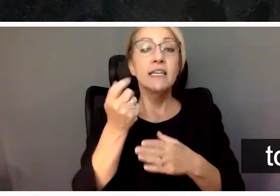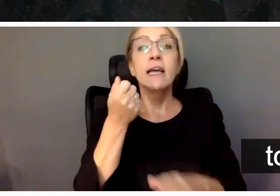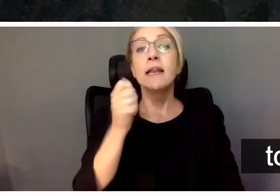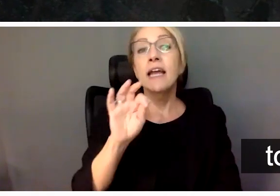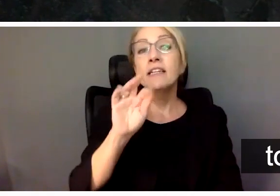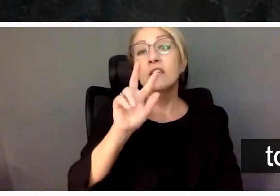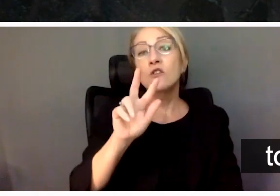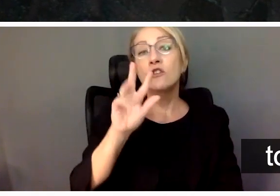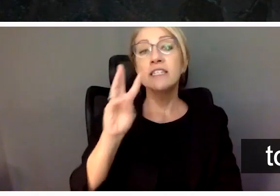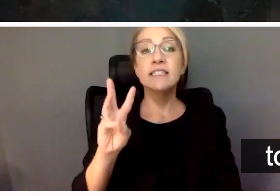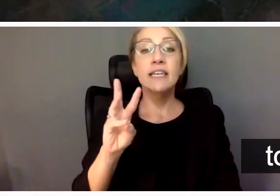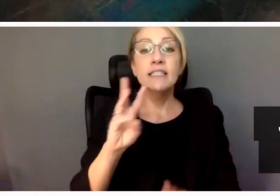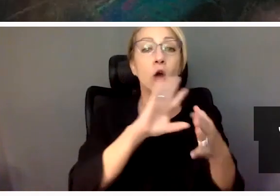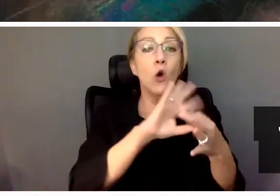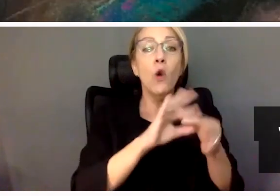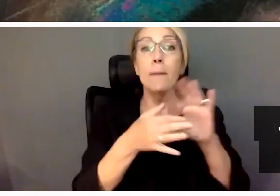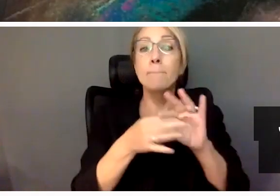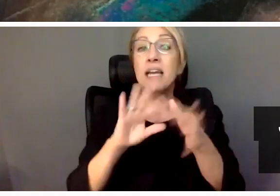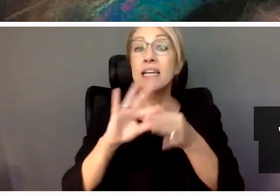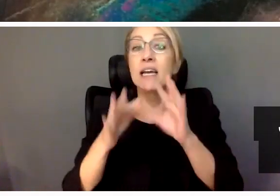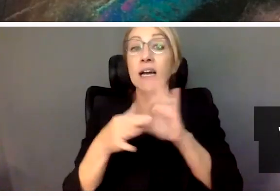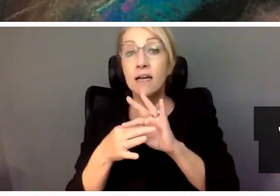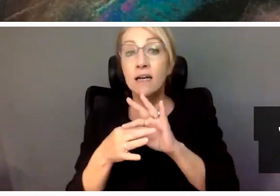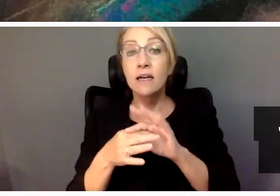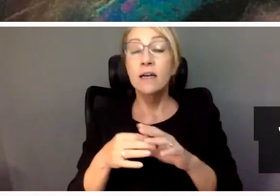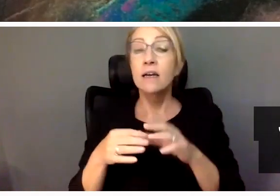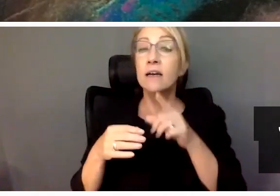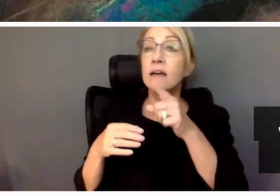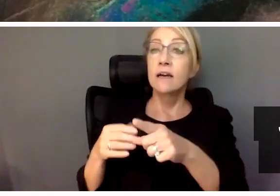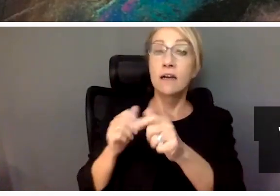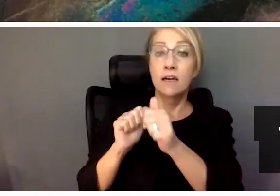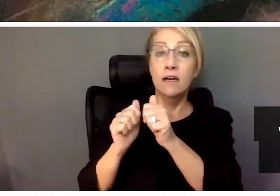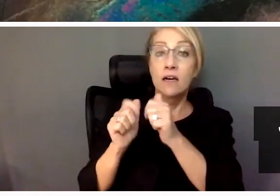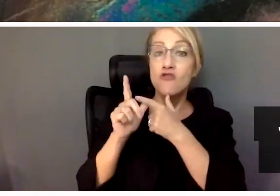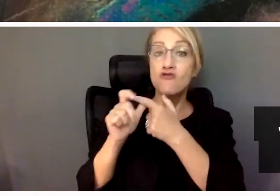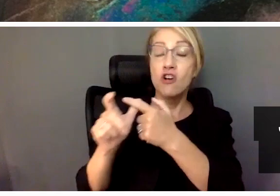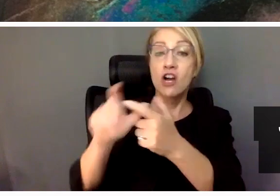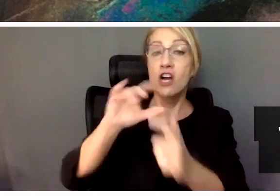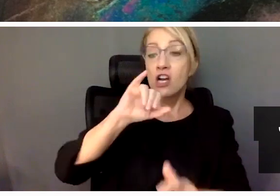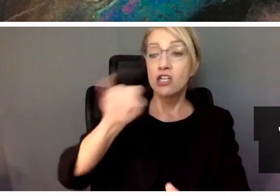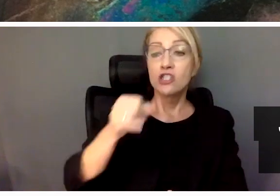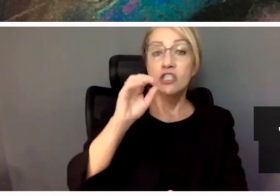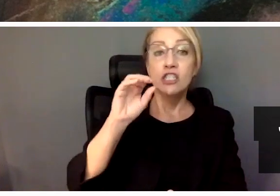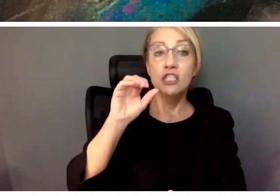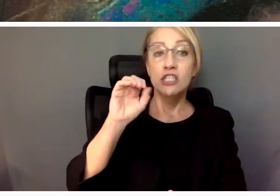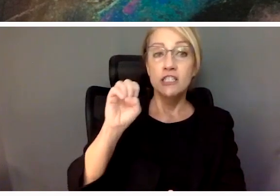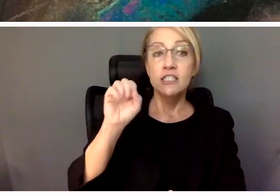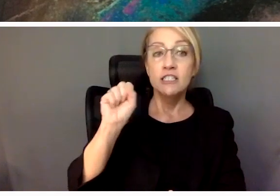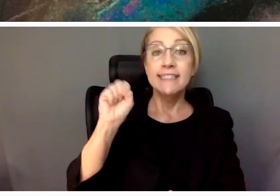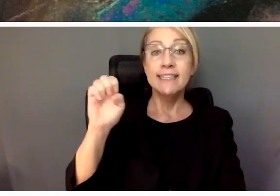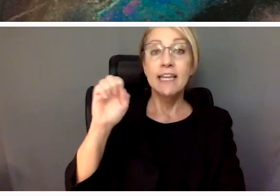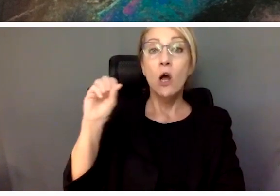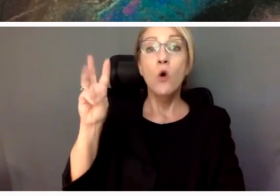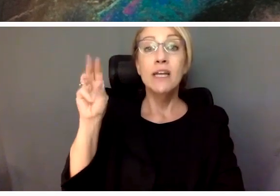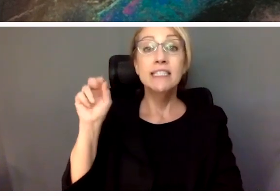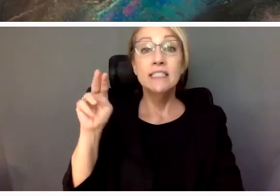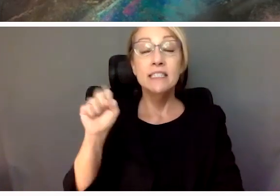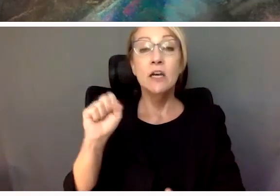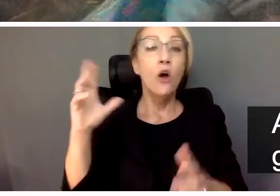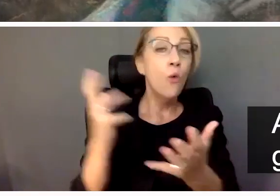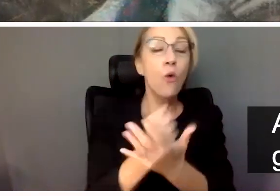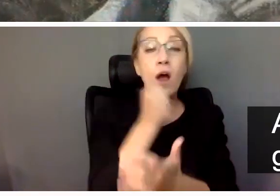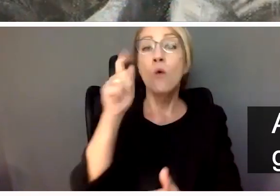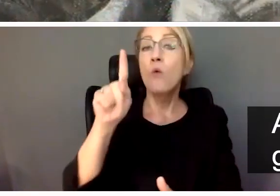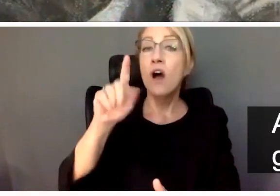1936 Olympics. Jesse Owens won the 100-meter dash and broke the world record, or set the world